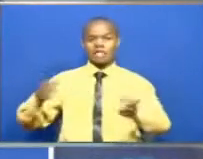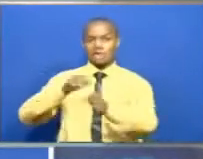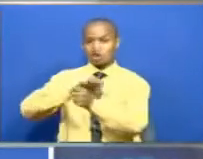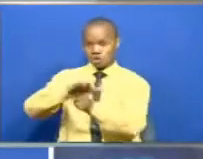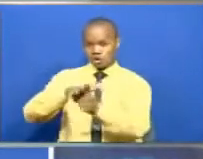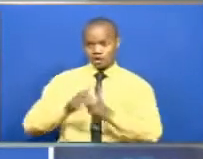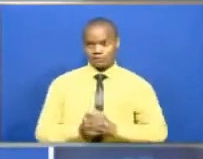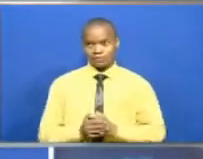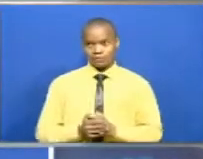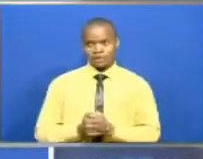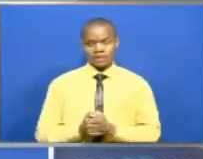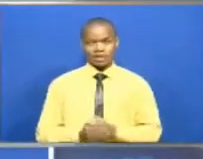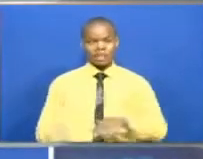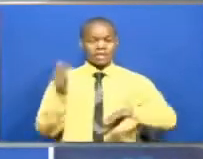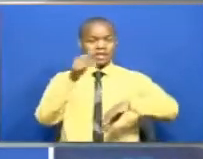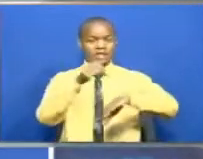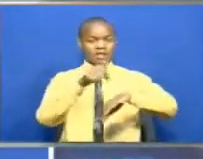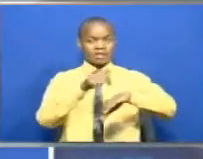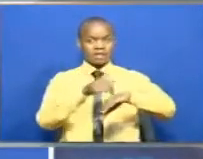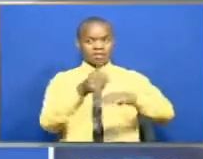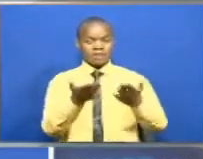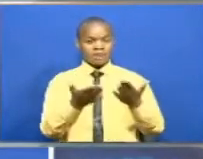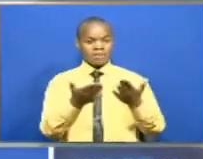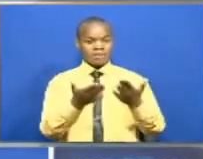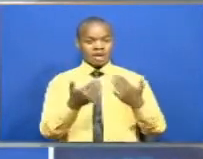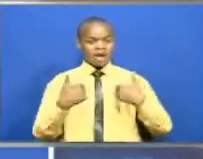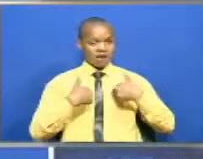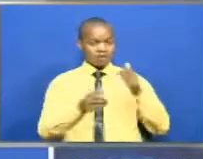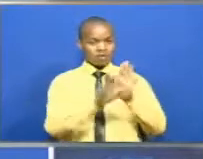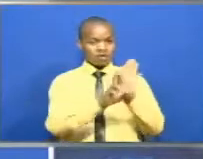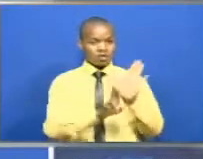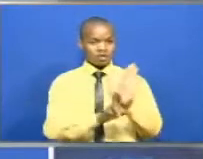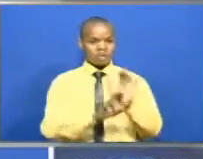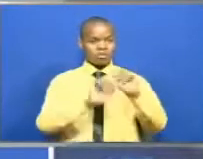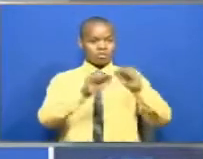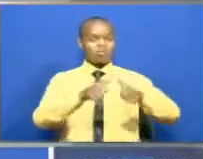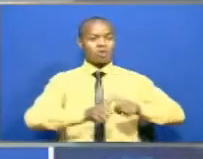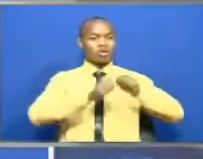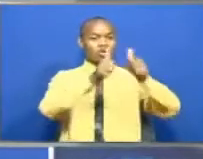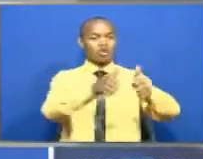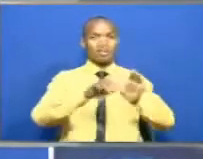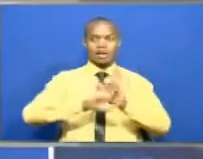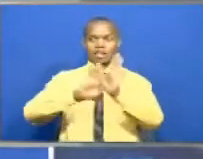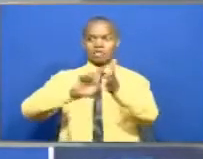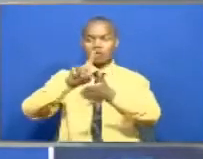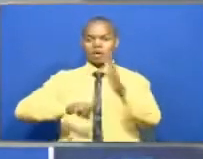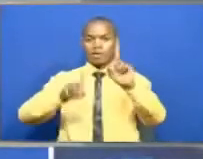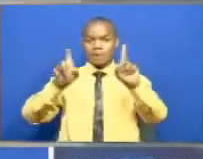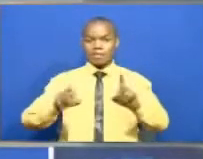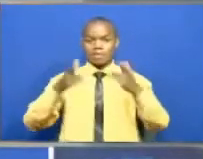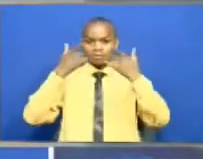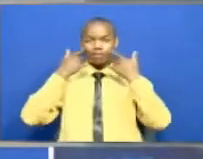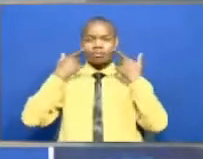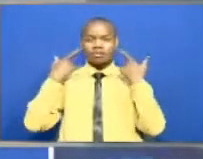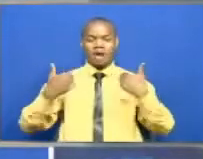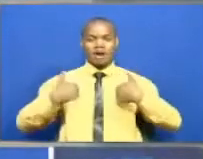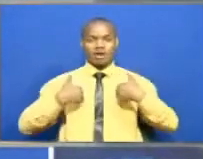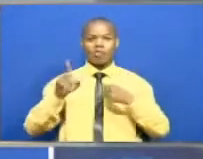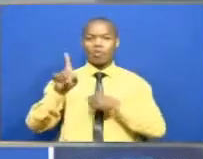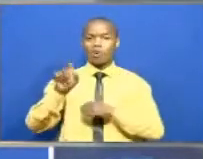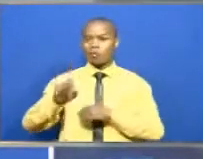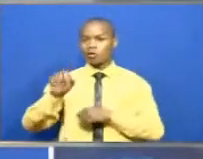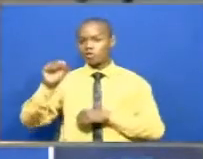around the campus and safety guidelines for learners are encrypted on walls, such as donning of masks and maintaining a